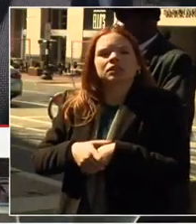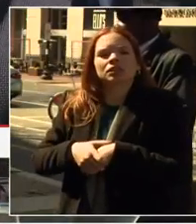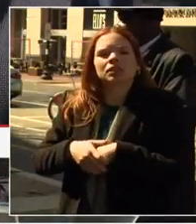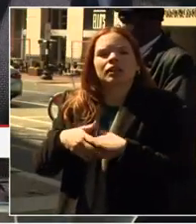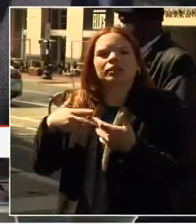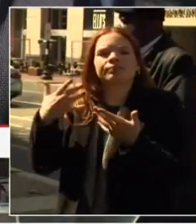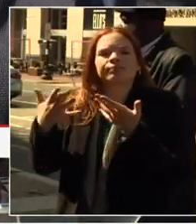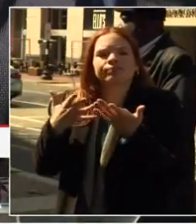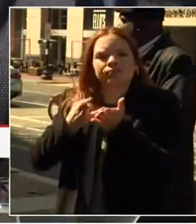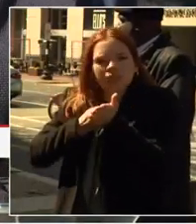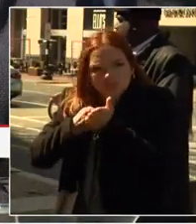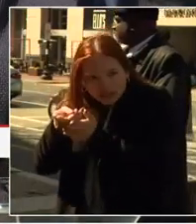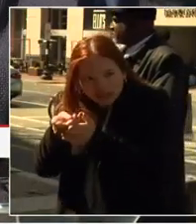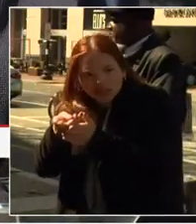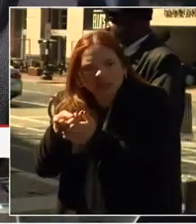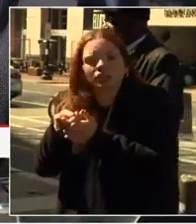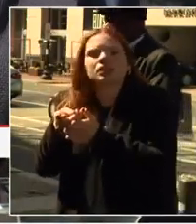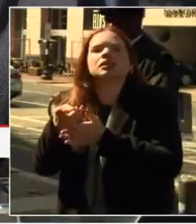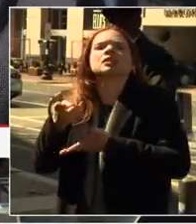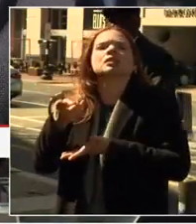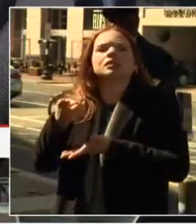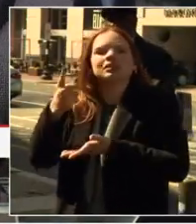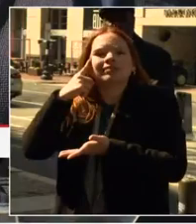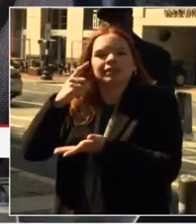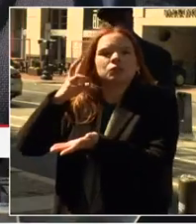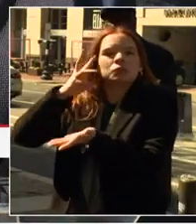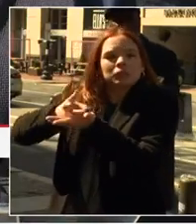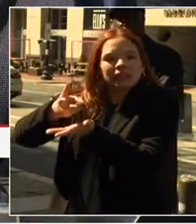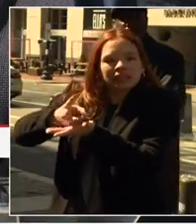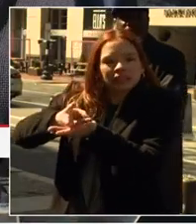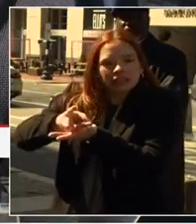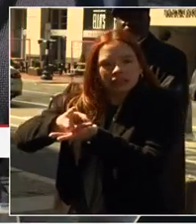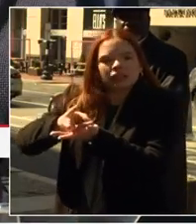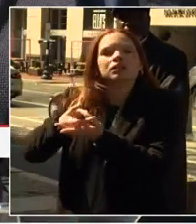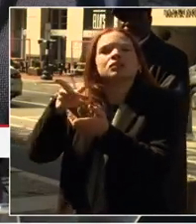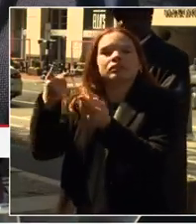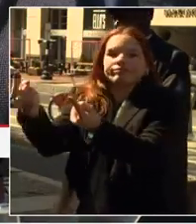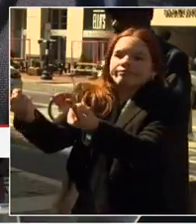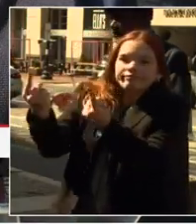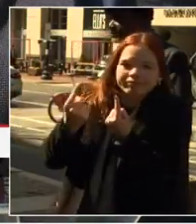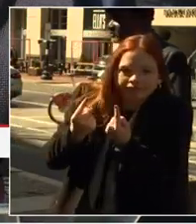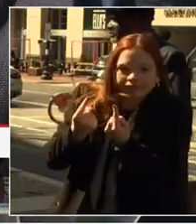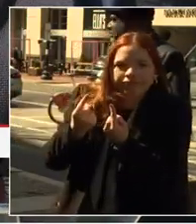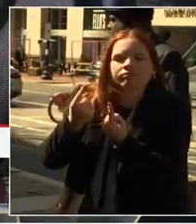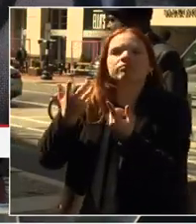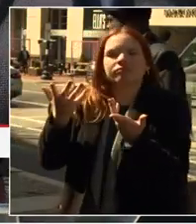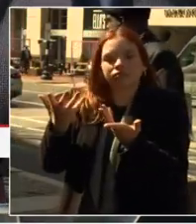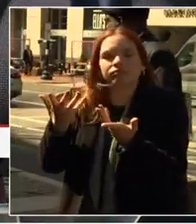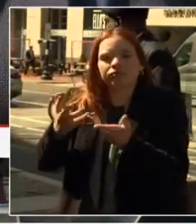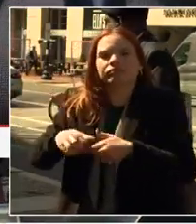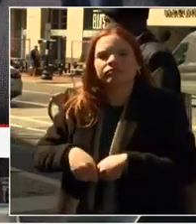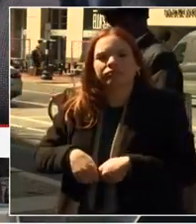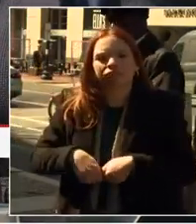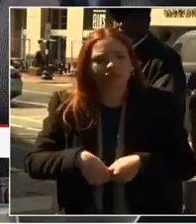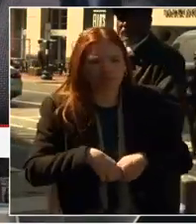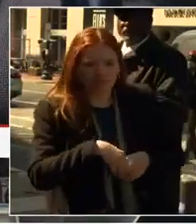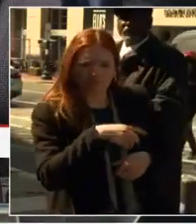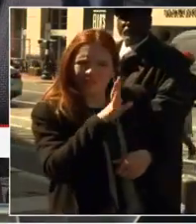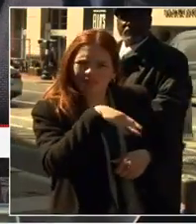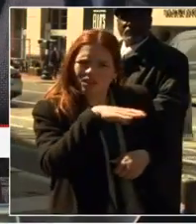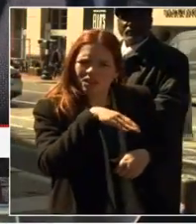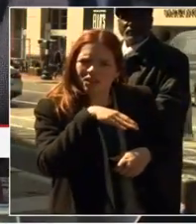the witnesses and anyone who can come forward and speak. So will your findings be made public?